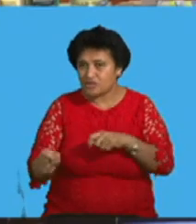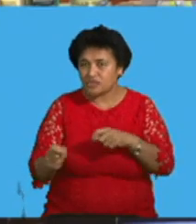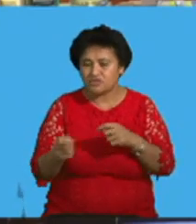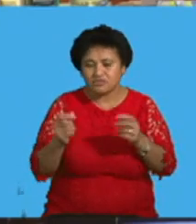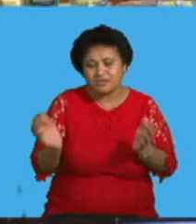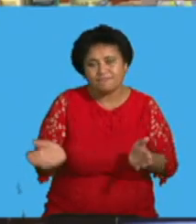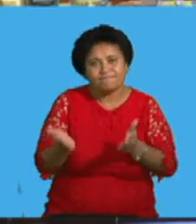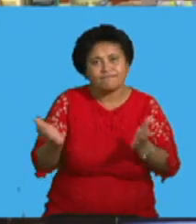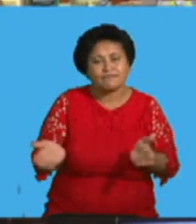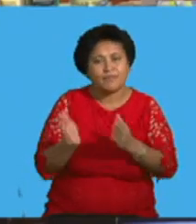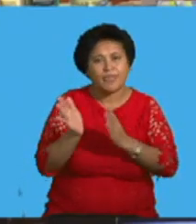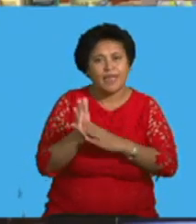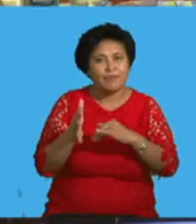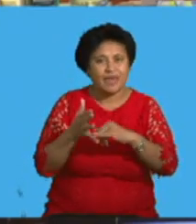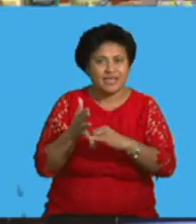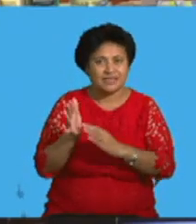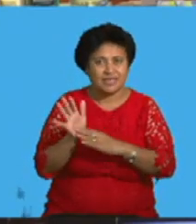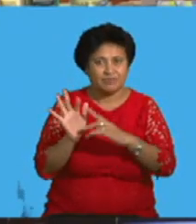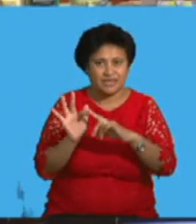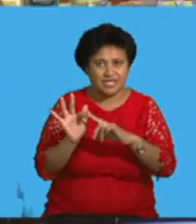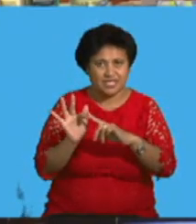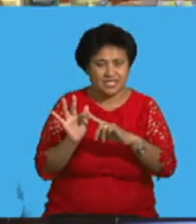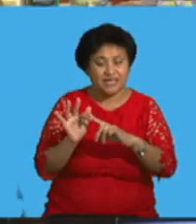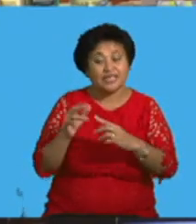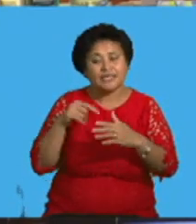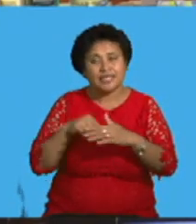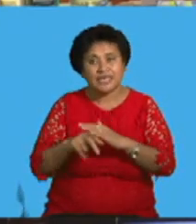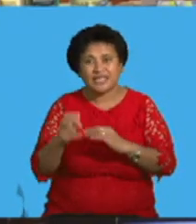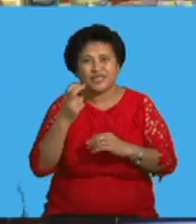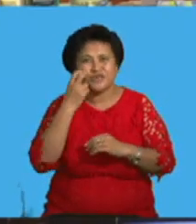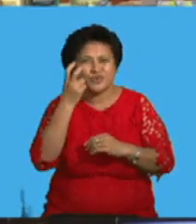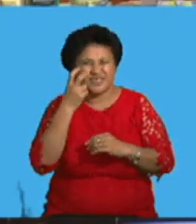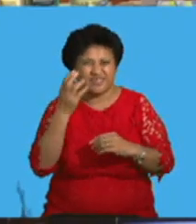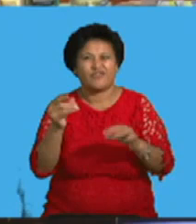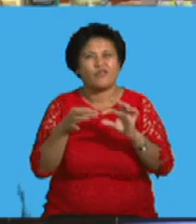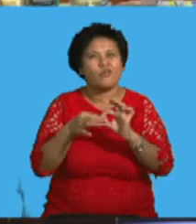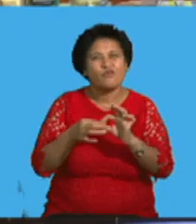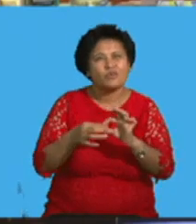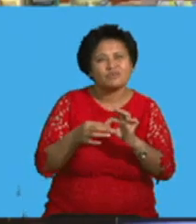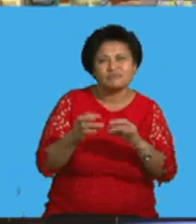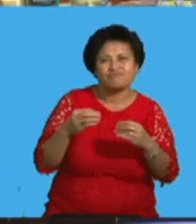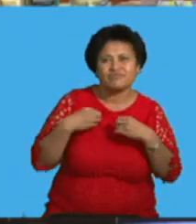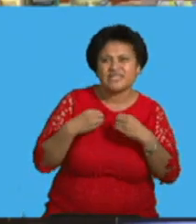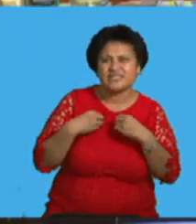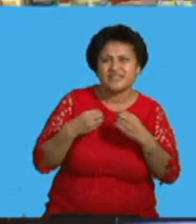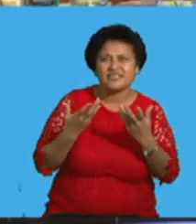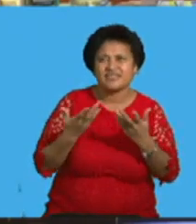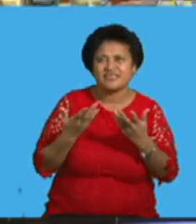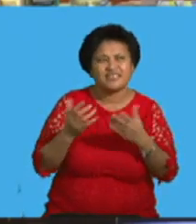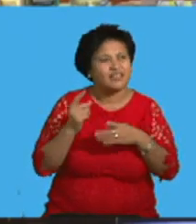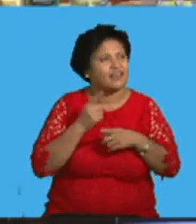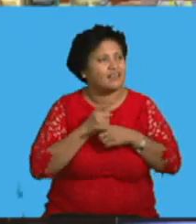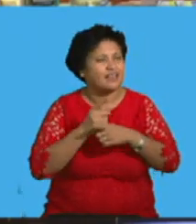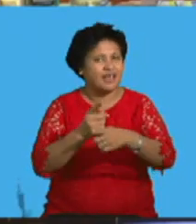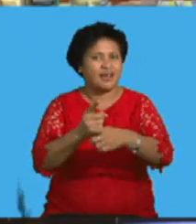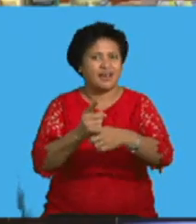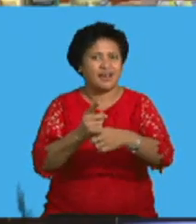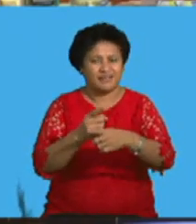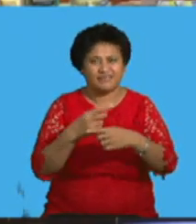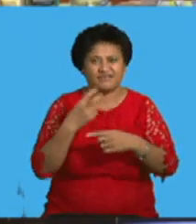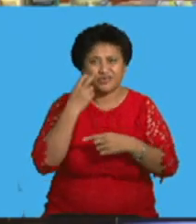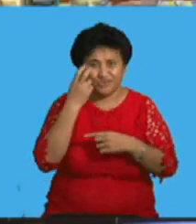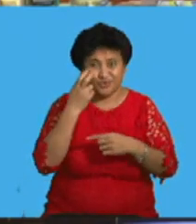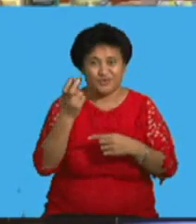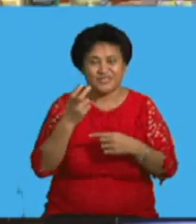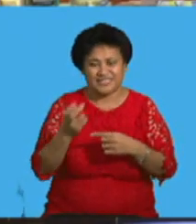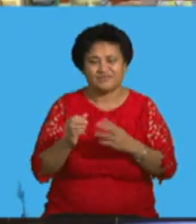participation in the tourism industry. Through the inclusion of micro and small operators in the tourism industry, the benefits